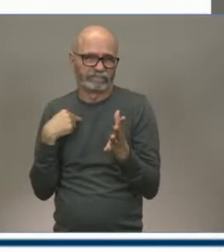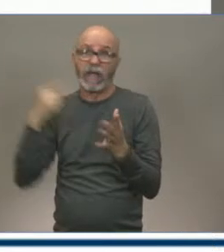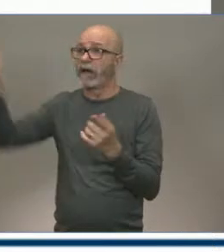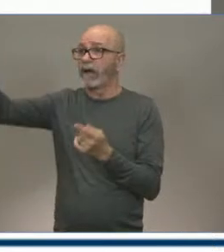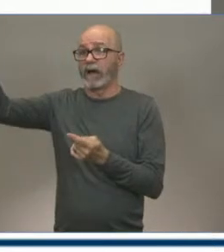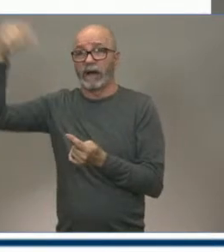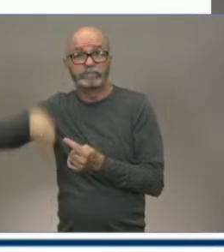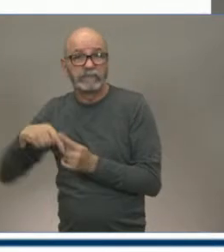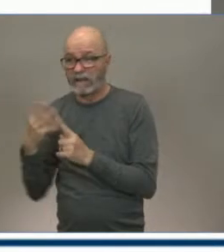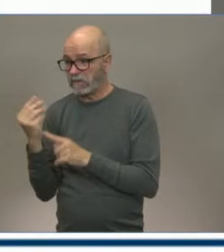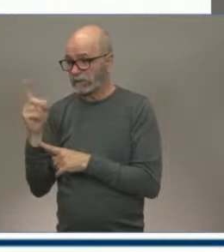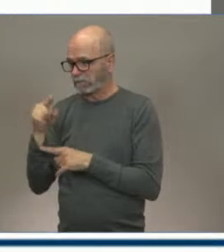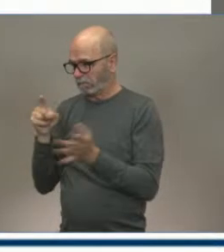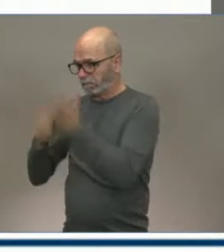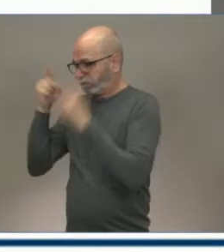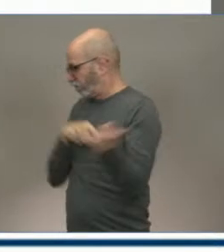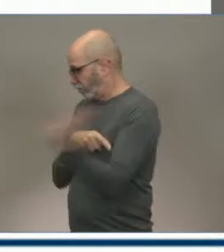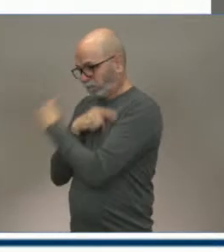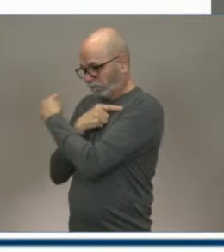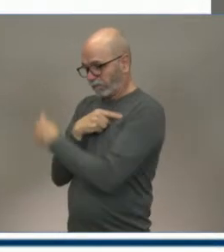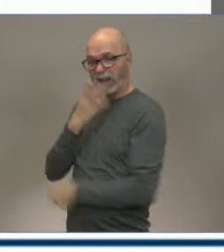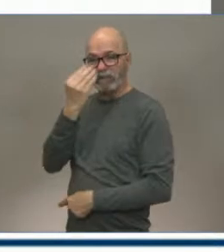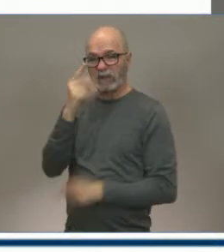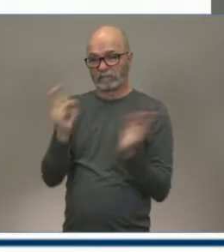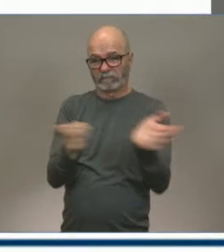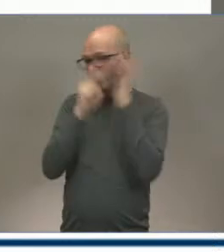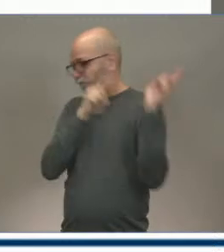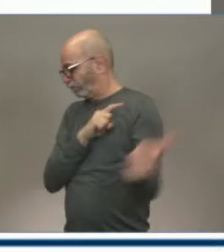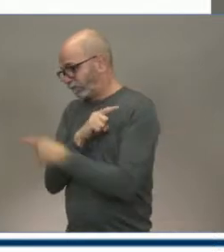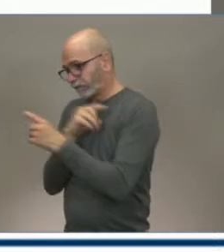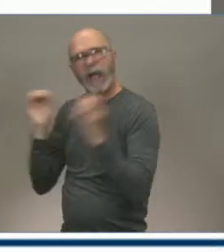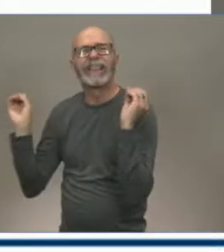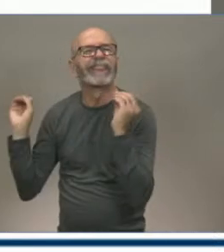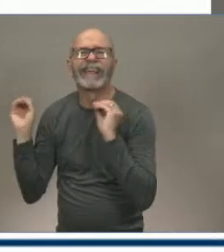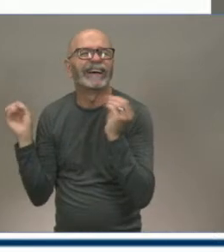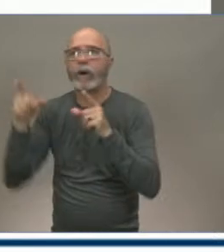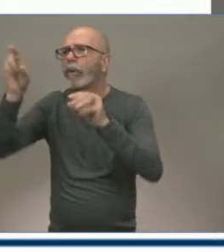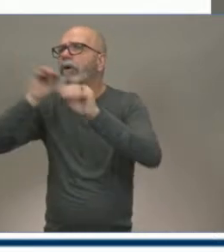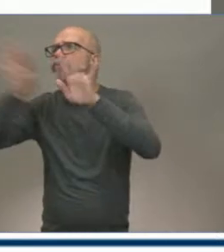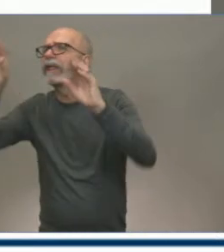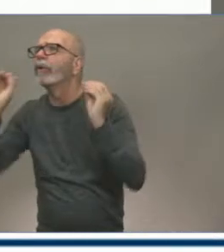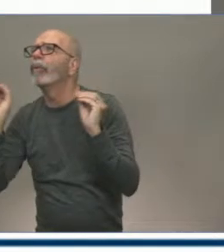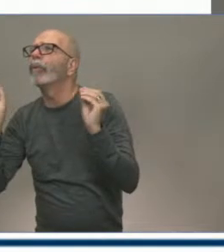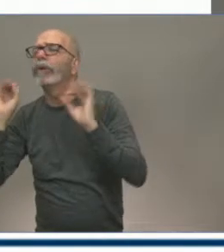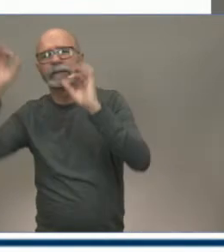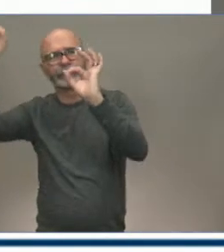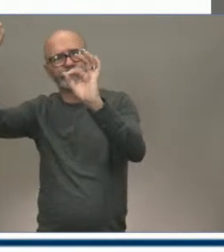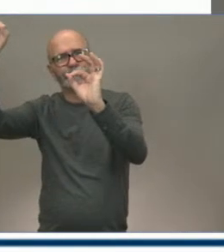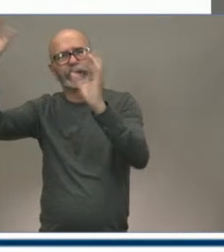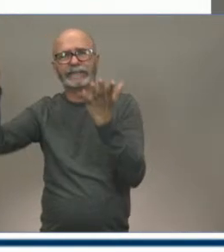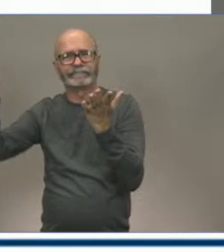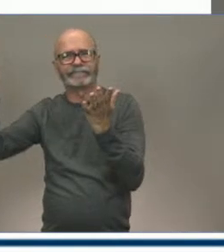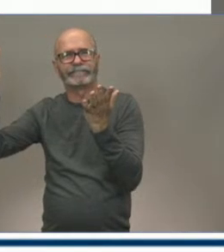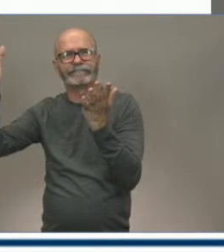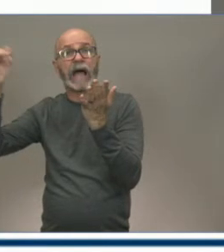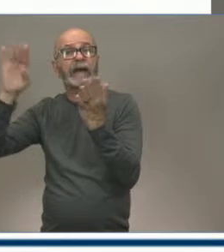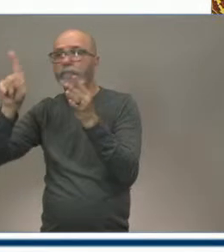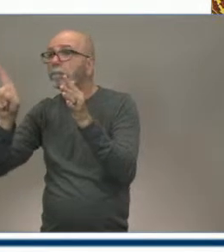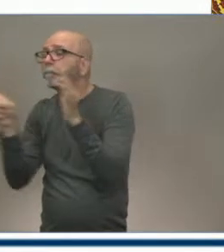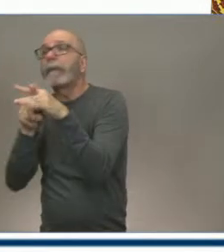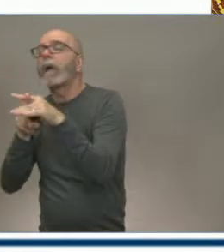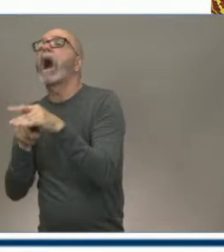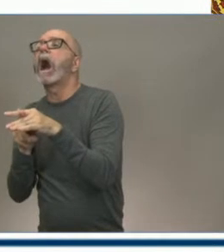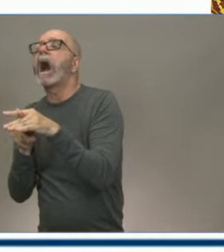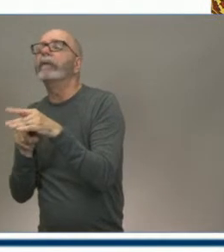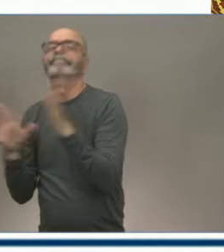they do have a change in their epidemiology, we'll respond if necessary, like we've done with New Brunswick. Next, we'll go to